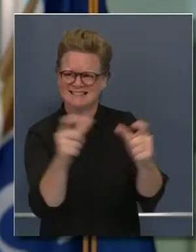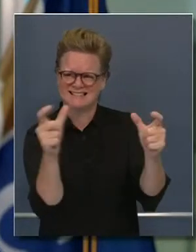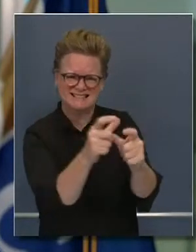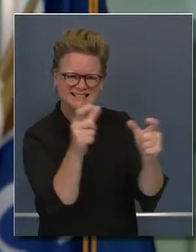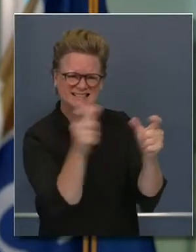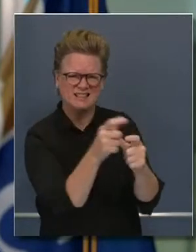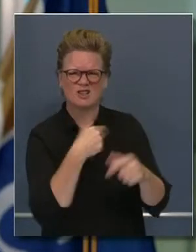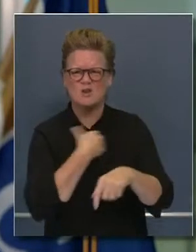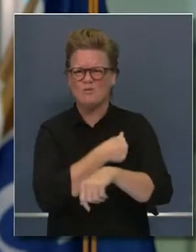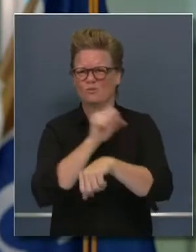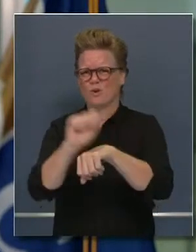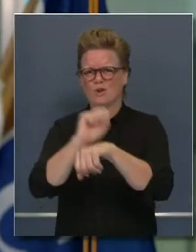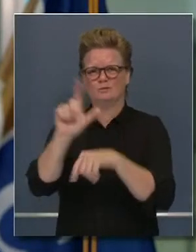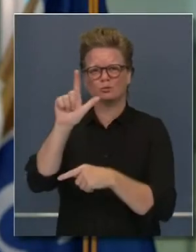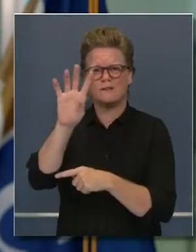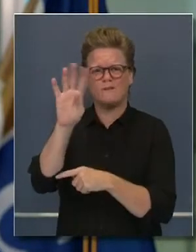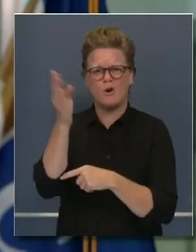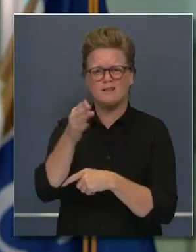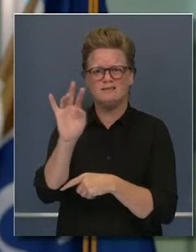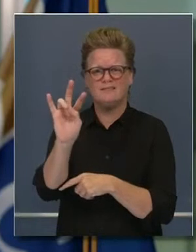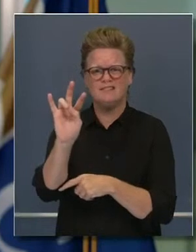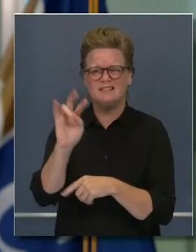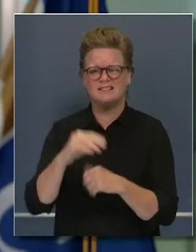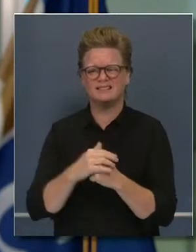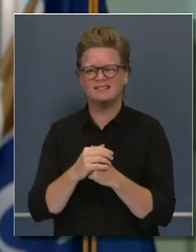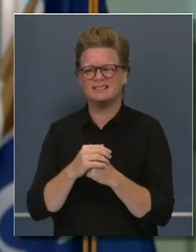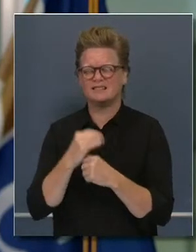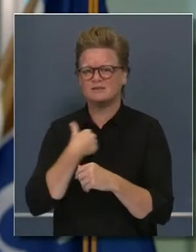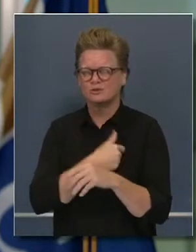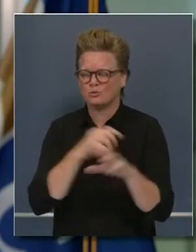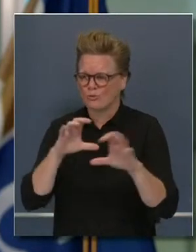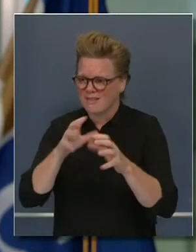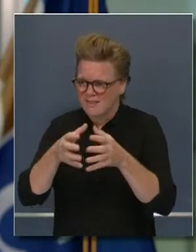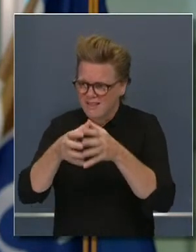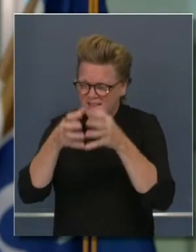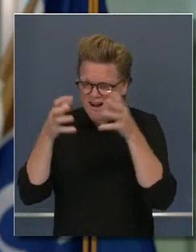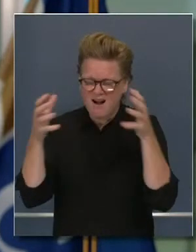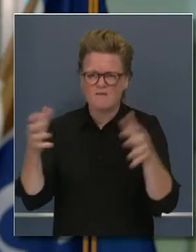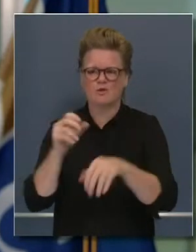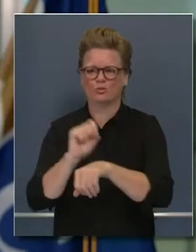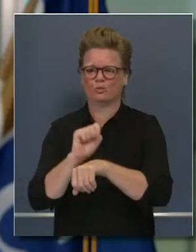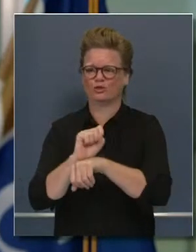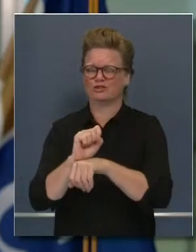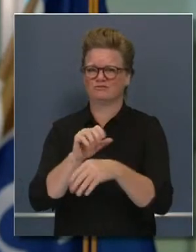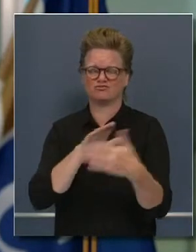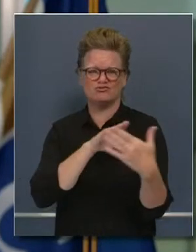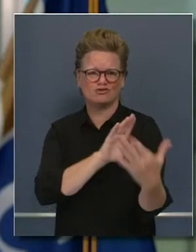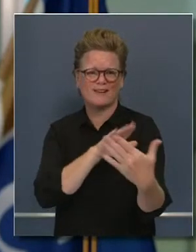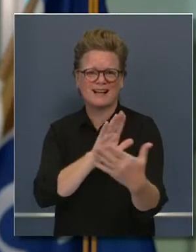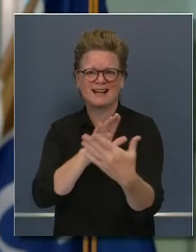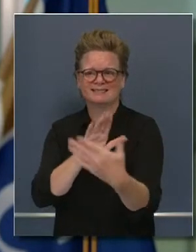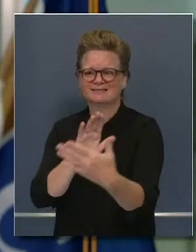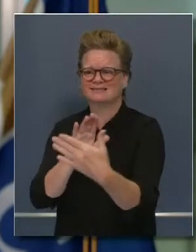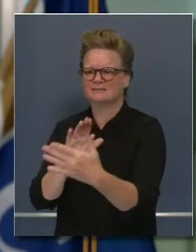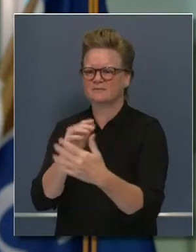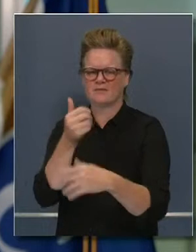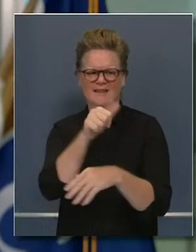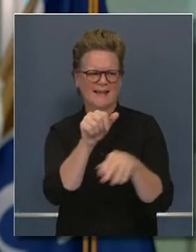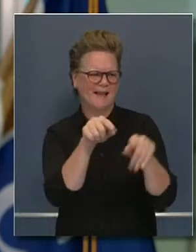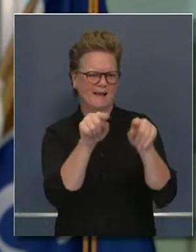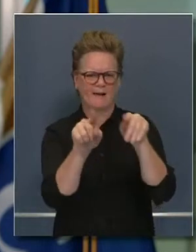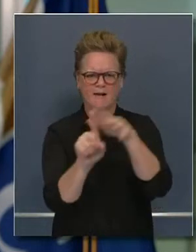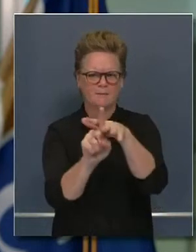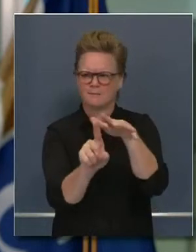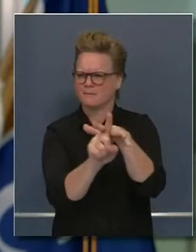stretch the day as much as I can. Weekends are an opportunity to work and to address issues, as well as try to